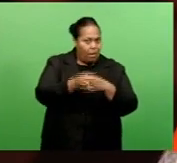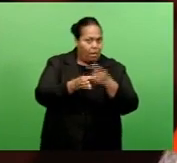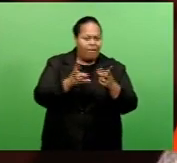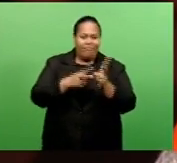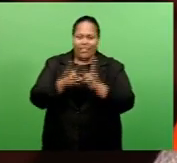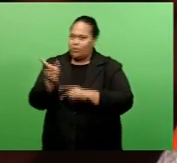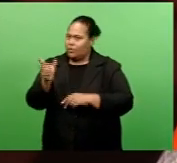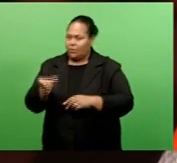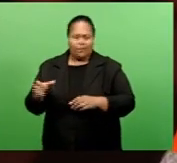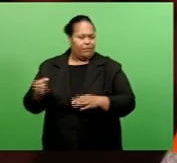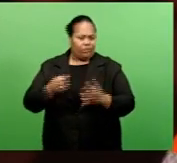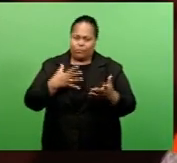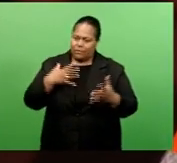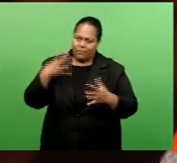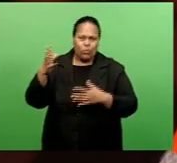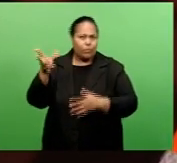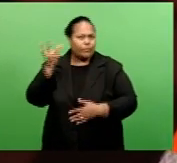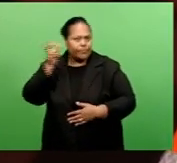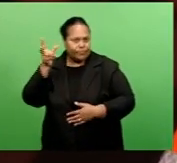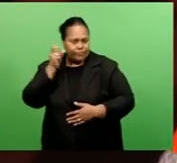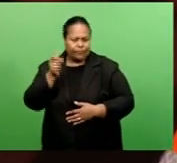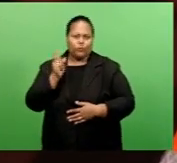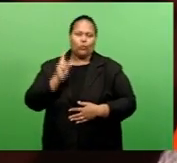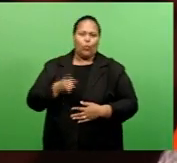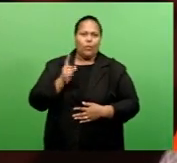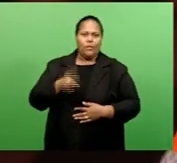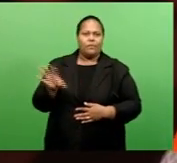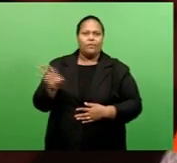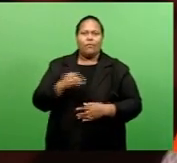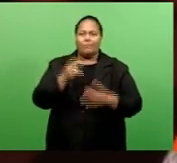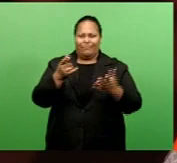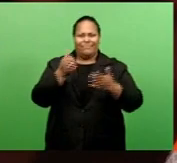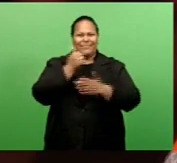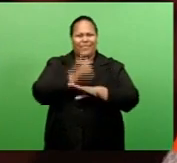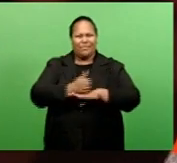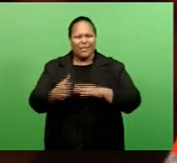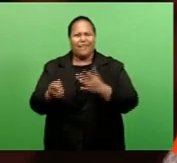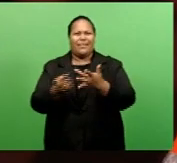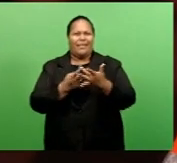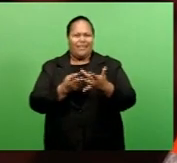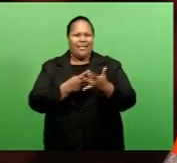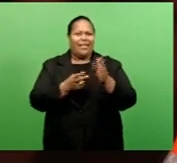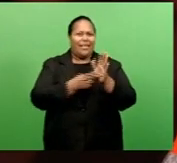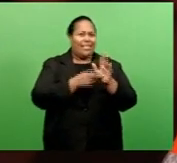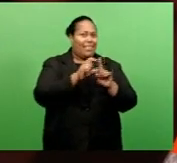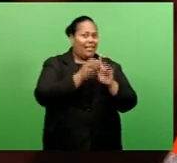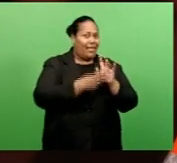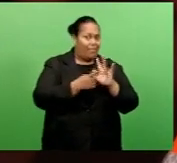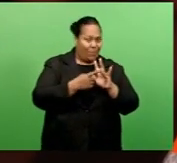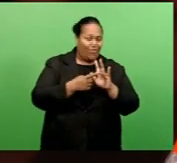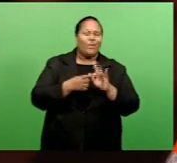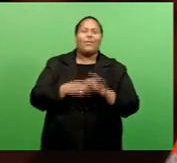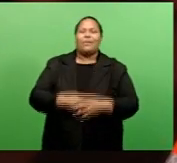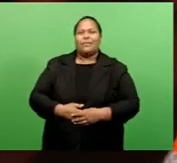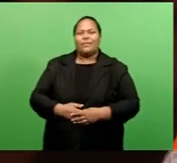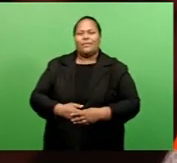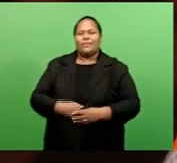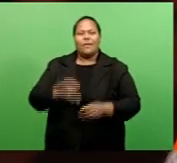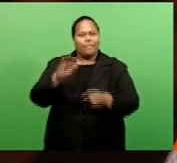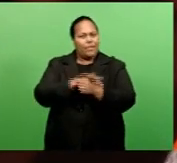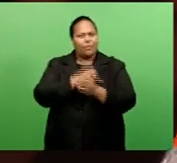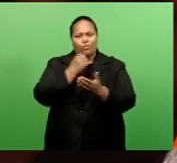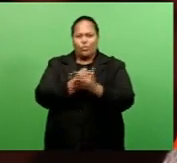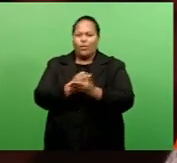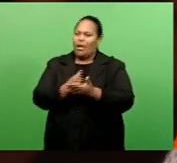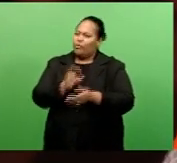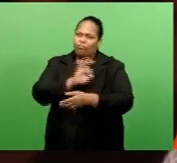strictly follow warnings issued by relevant authorities and also refrain or avoid making unnecessary movements, particularly out